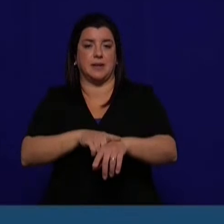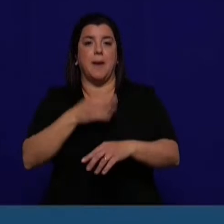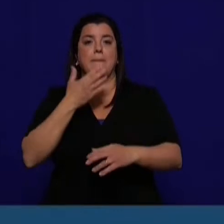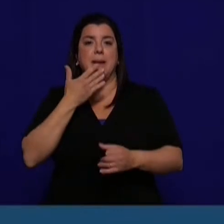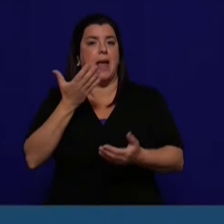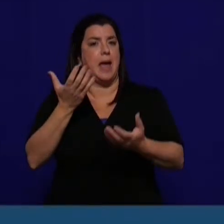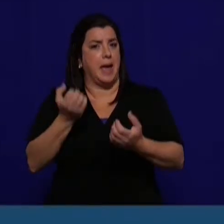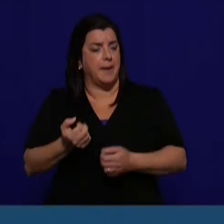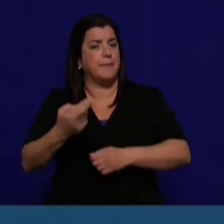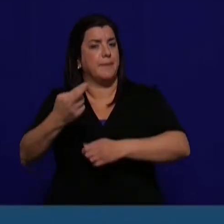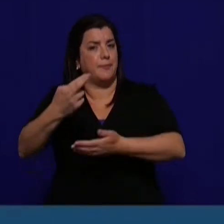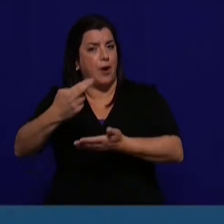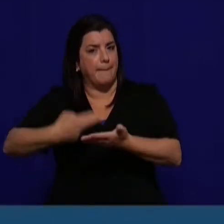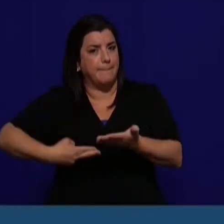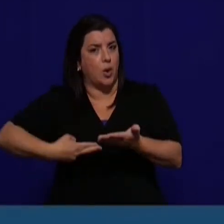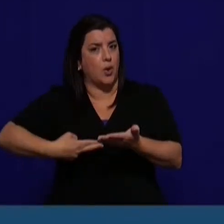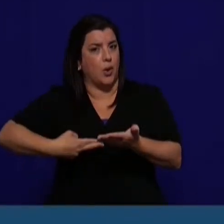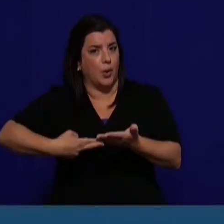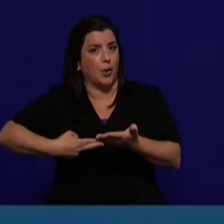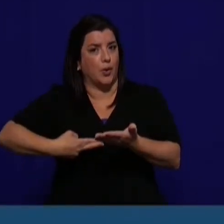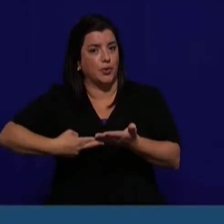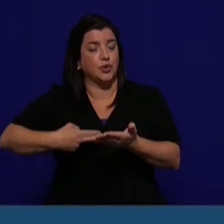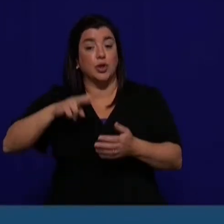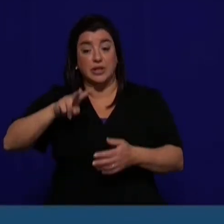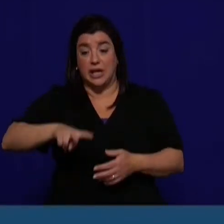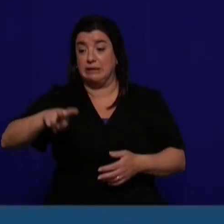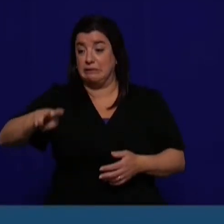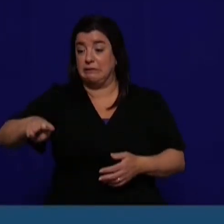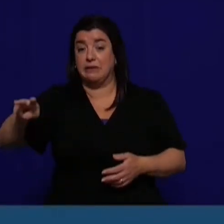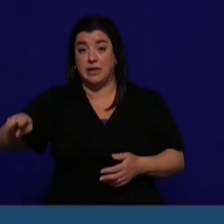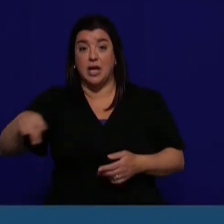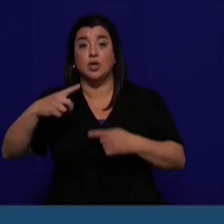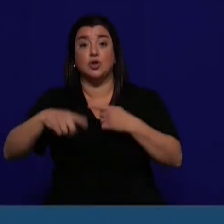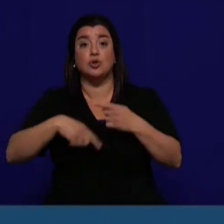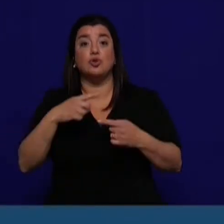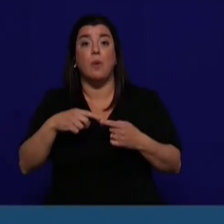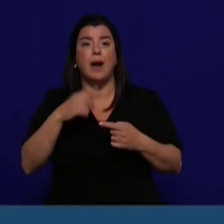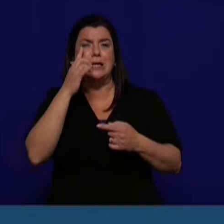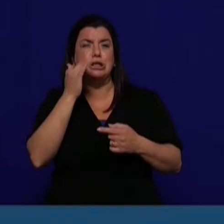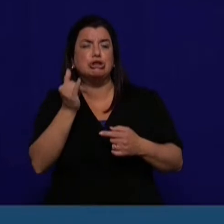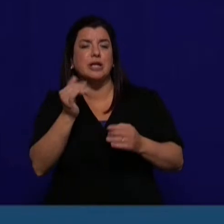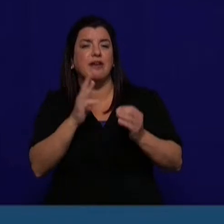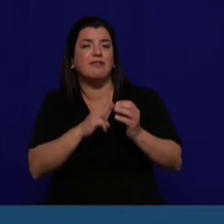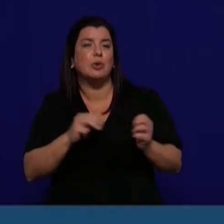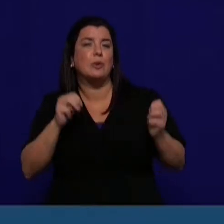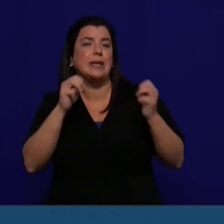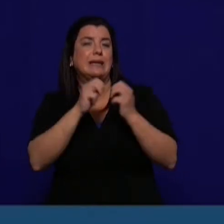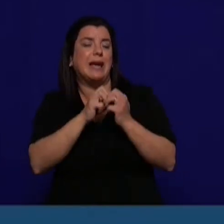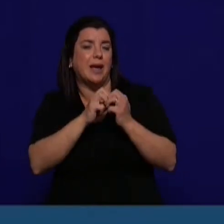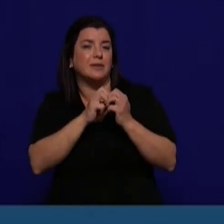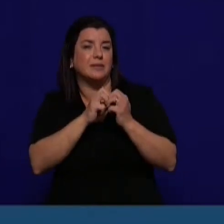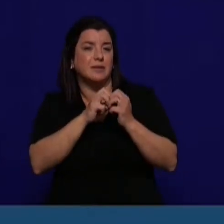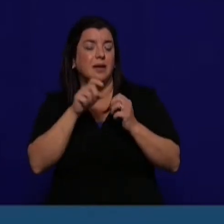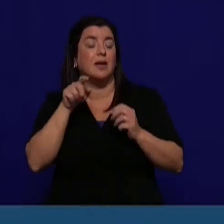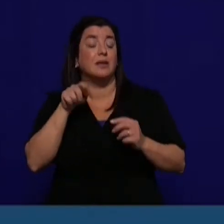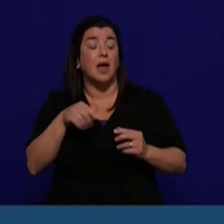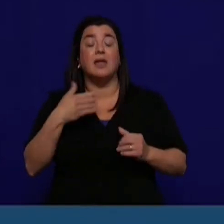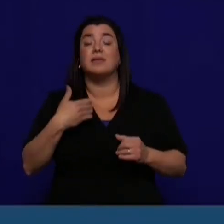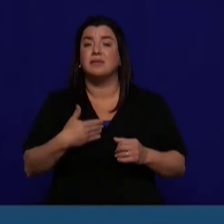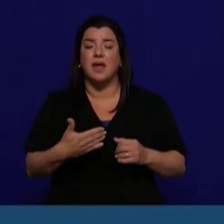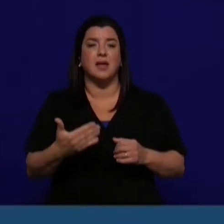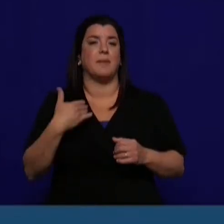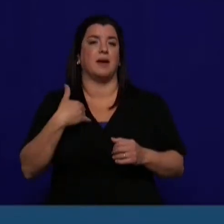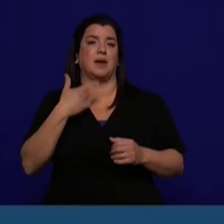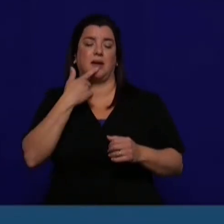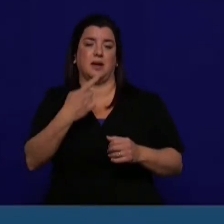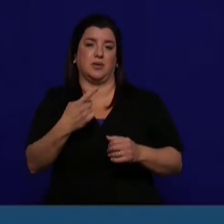ukoll bir-rapporti joħorġu ta' kull nhar ta' tnejn dwar l-inspections li saru anke dak li sabu li kien irregolari, allura